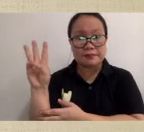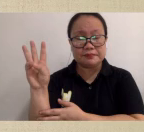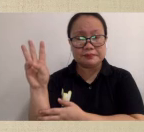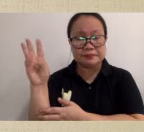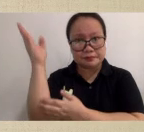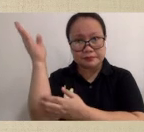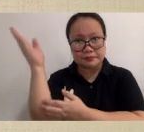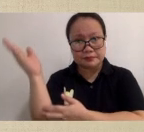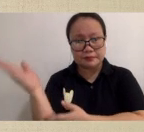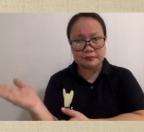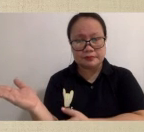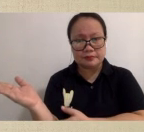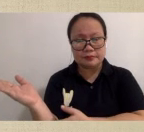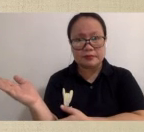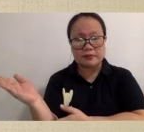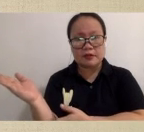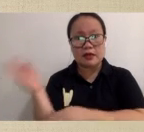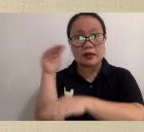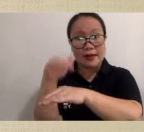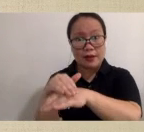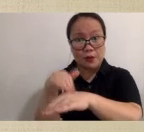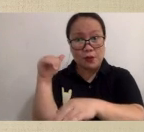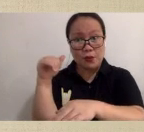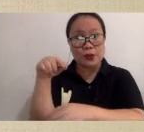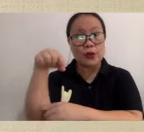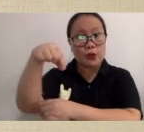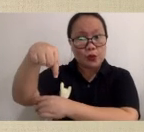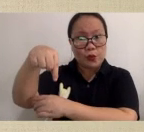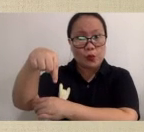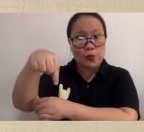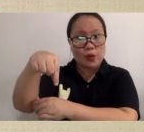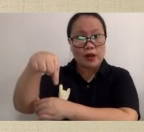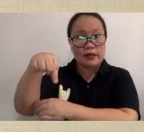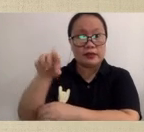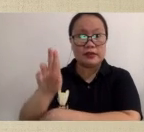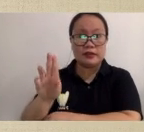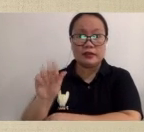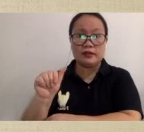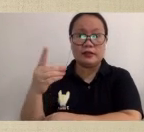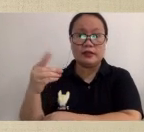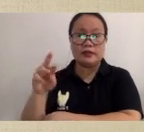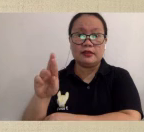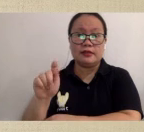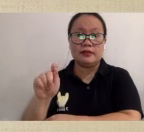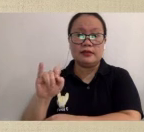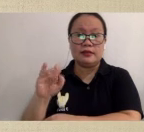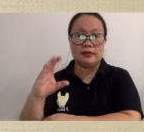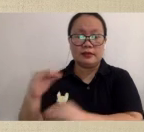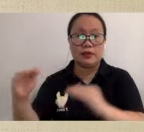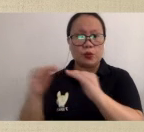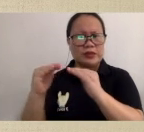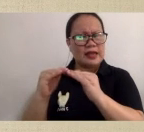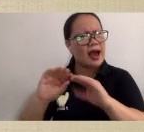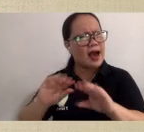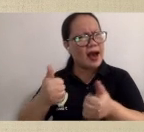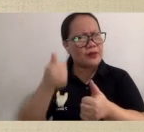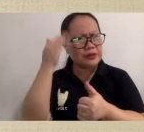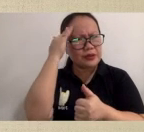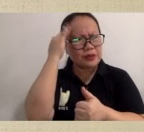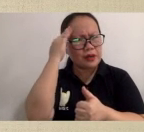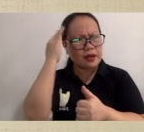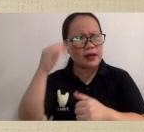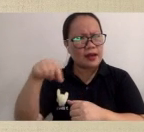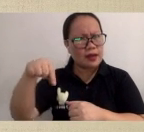So, itong 6 na to, ang tinatawag nating quadratic equation. Paano ba natin malalaman na quadratic